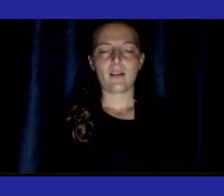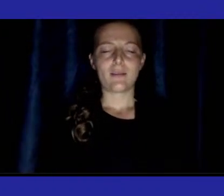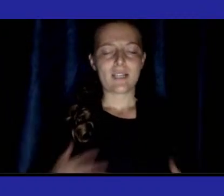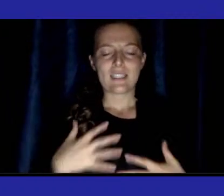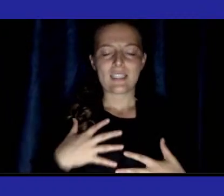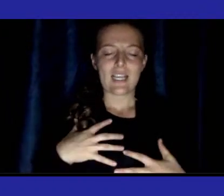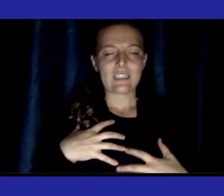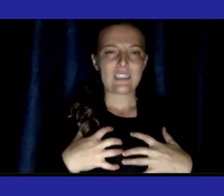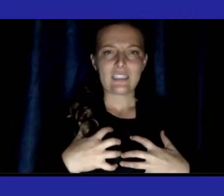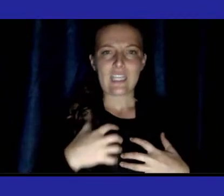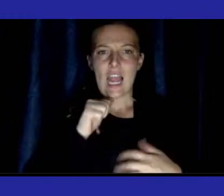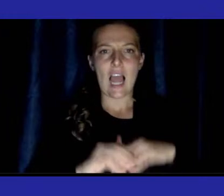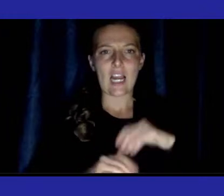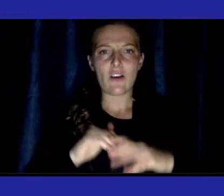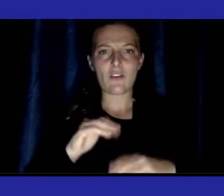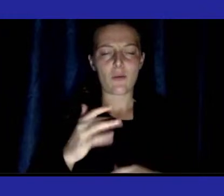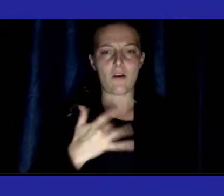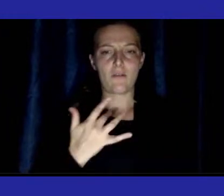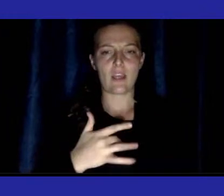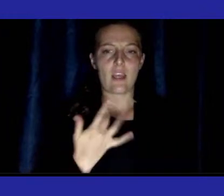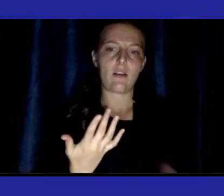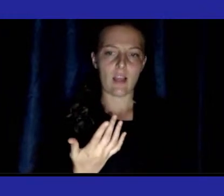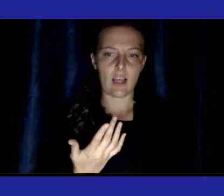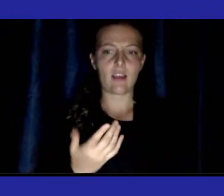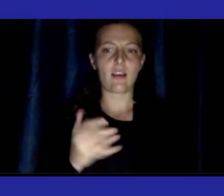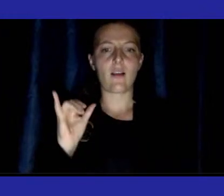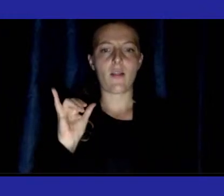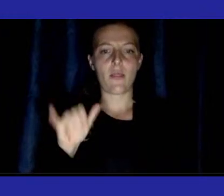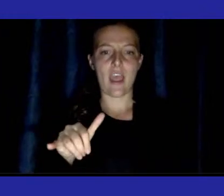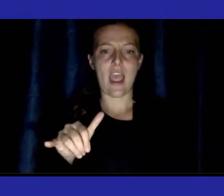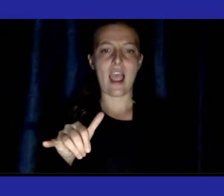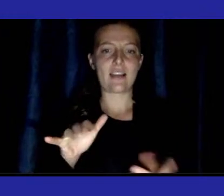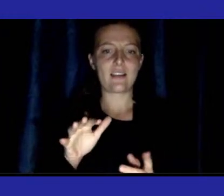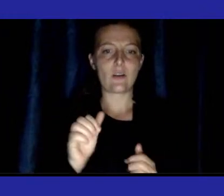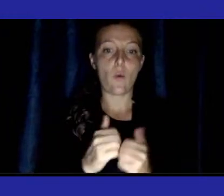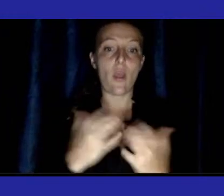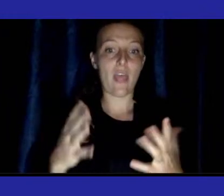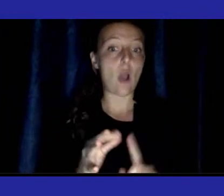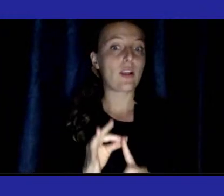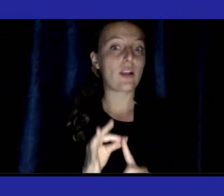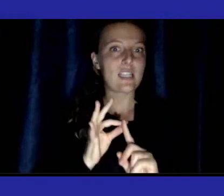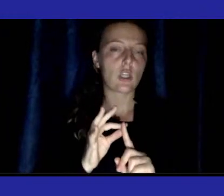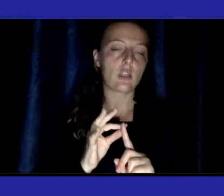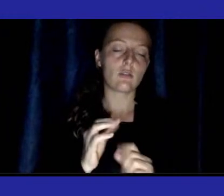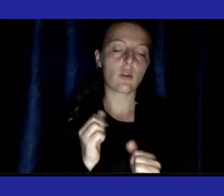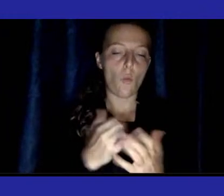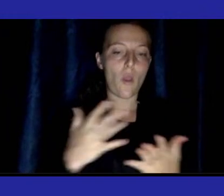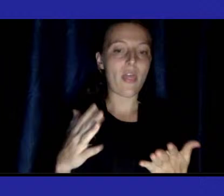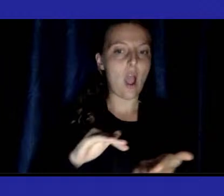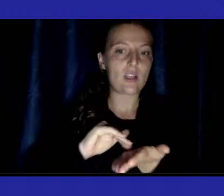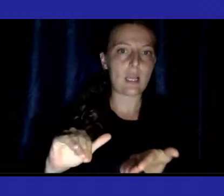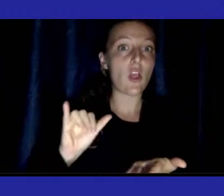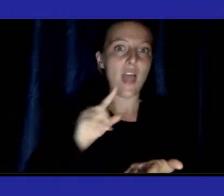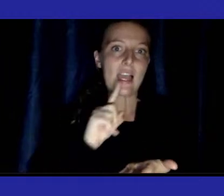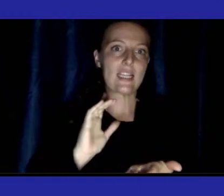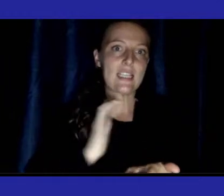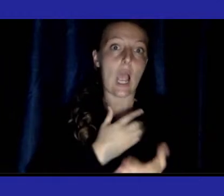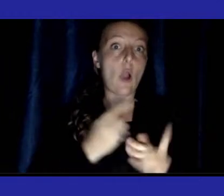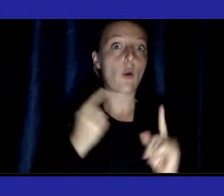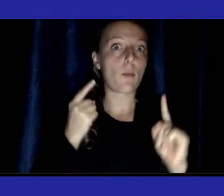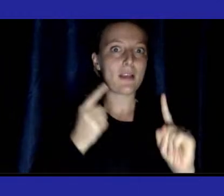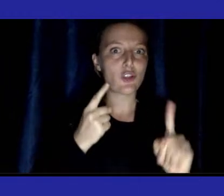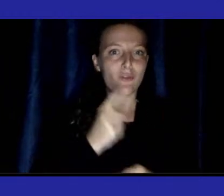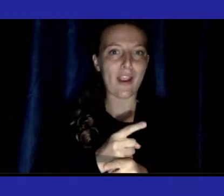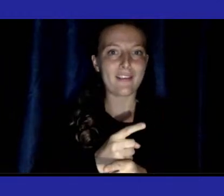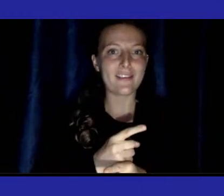without exception is our mission, right? And we obviously mean it the way that Mitch said it, but this without exception